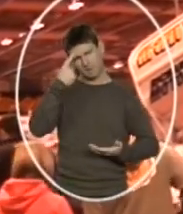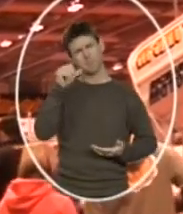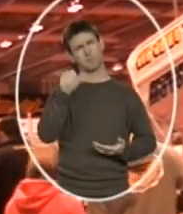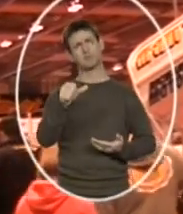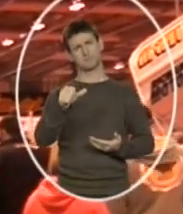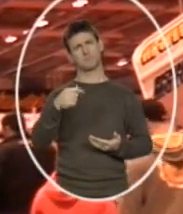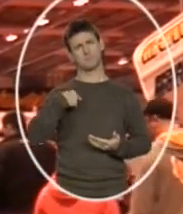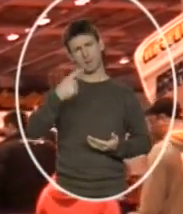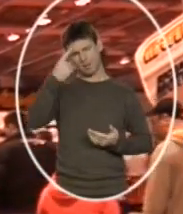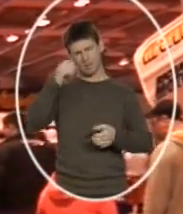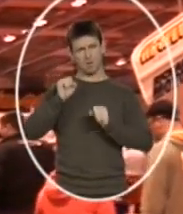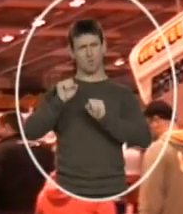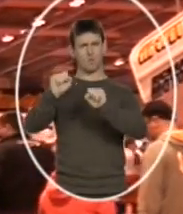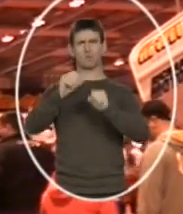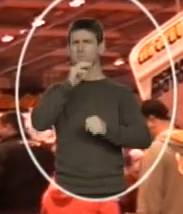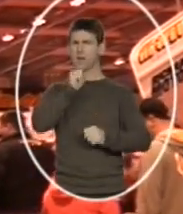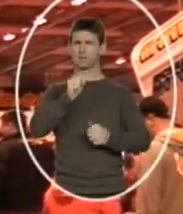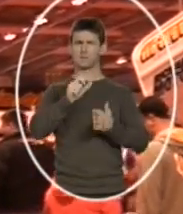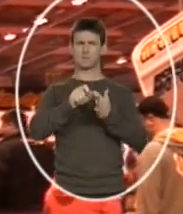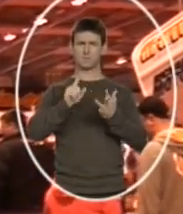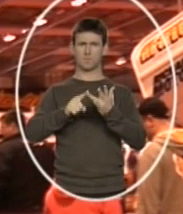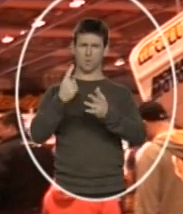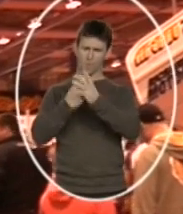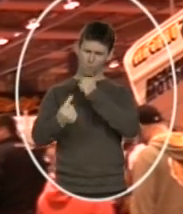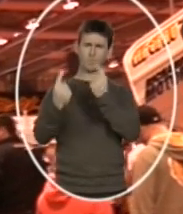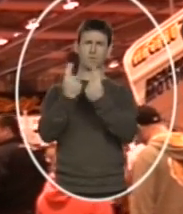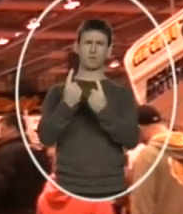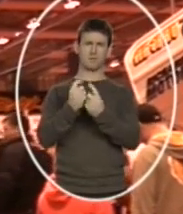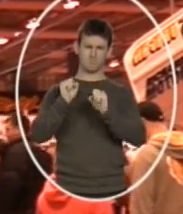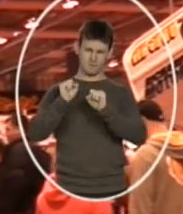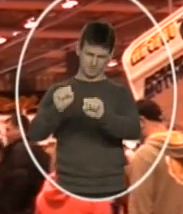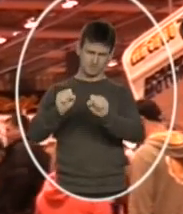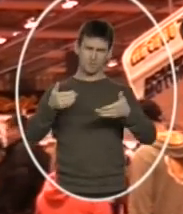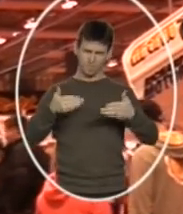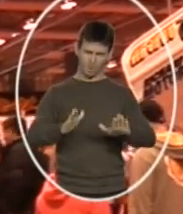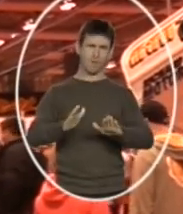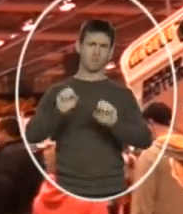going to be his own man. He'll do his own, his way, how he wants to do it.